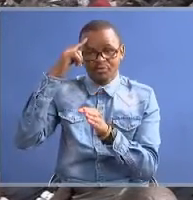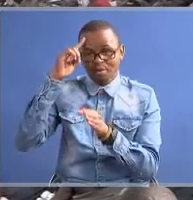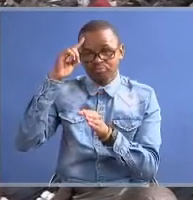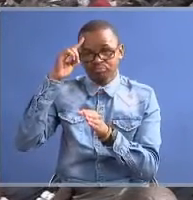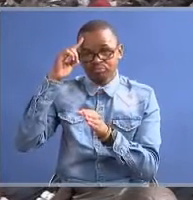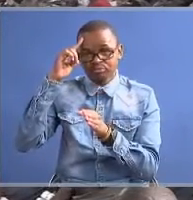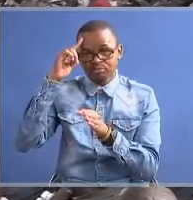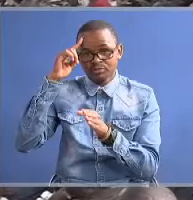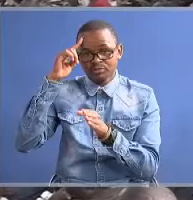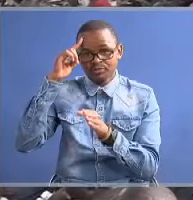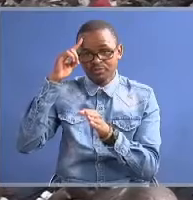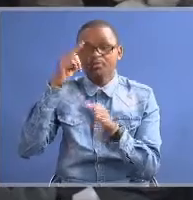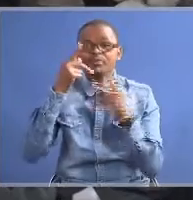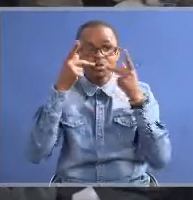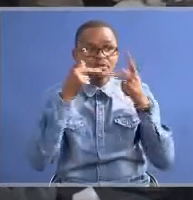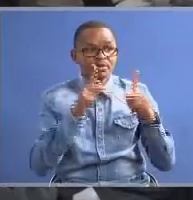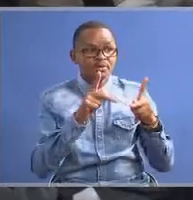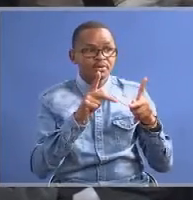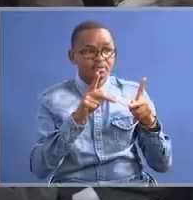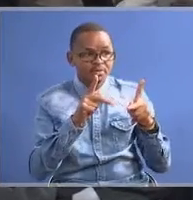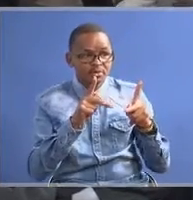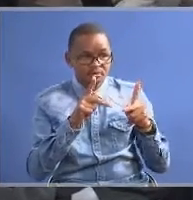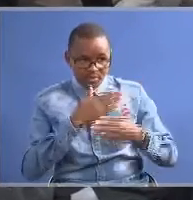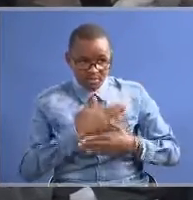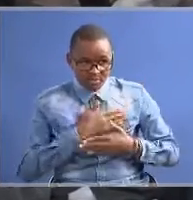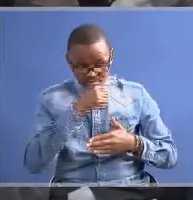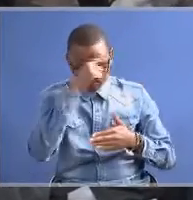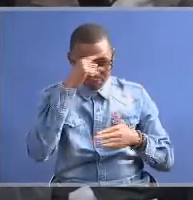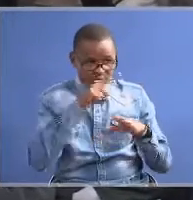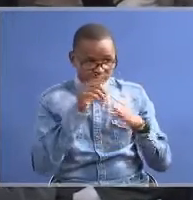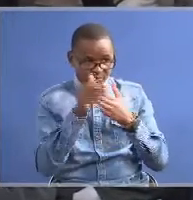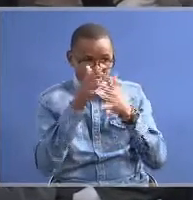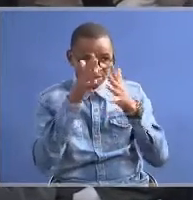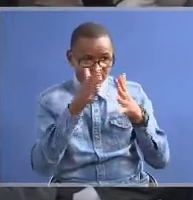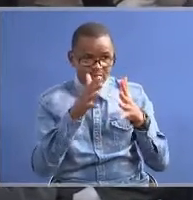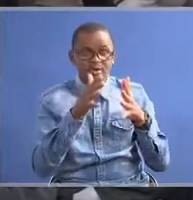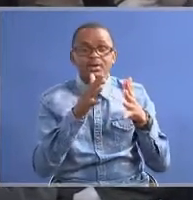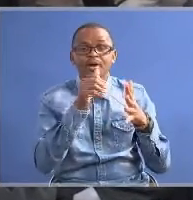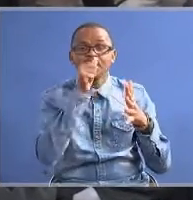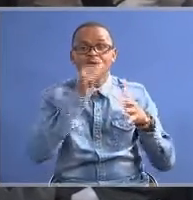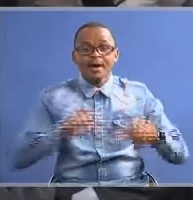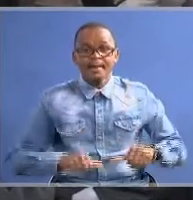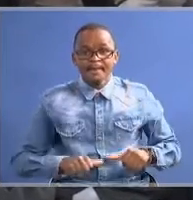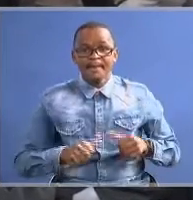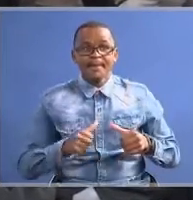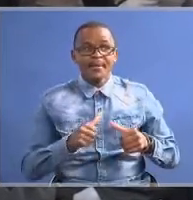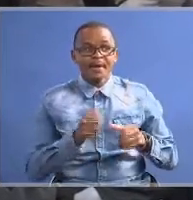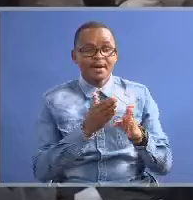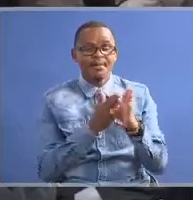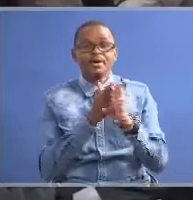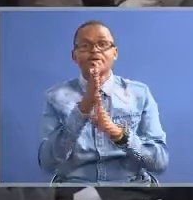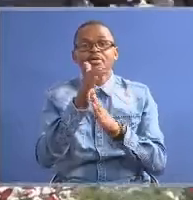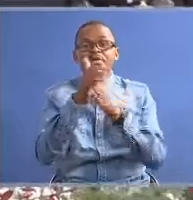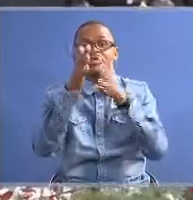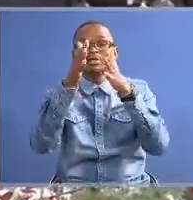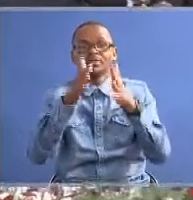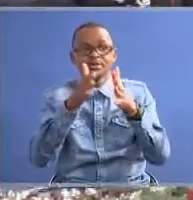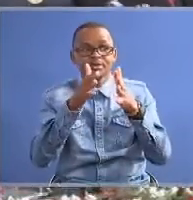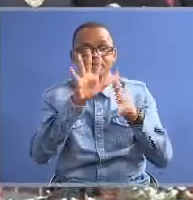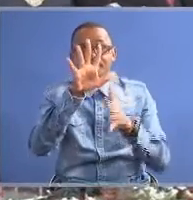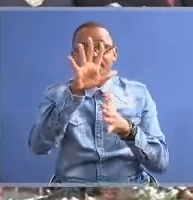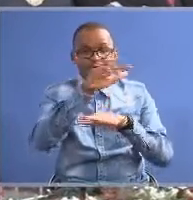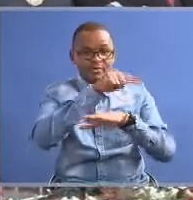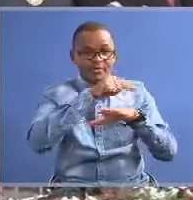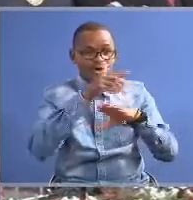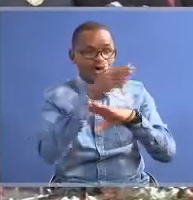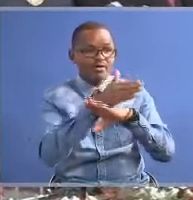position for sanity. But Your Excellency, because of your leadership, I am proud to say I'm the majority leader in the Senate. 5 hours